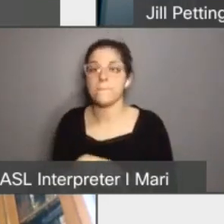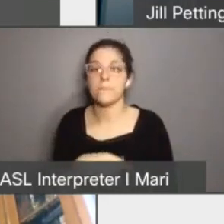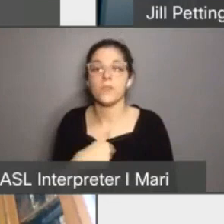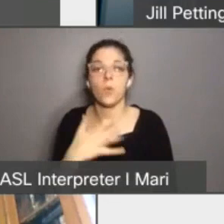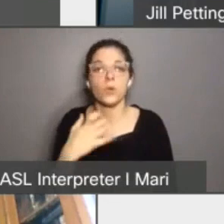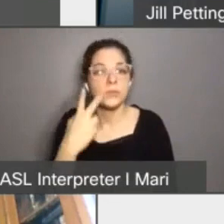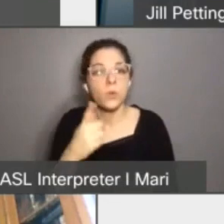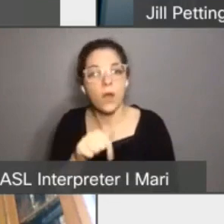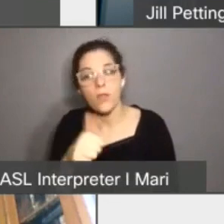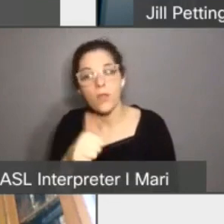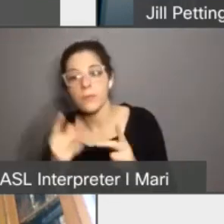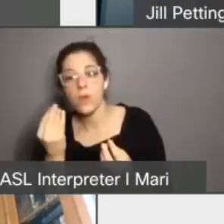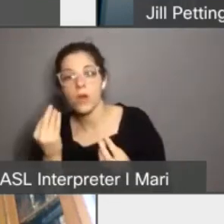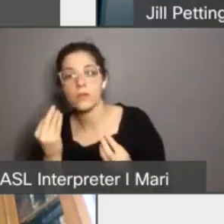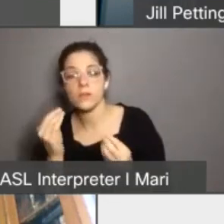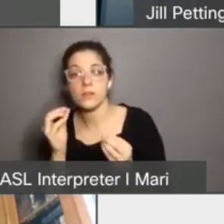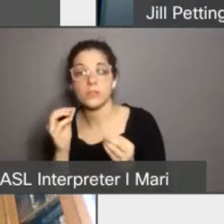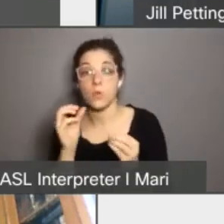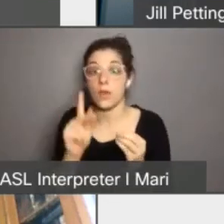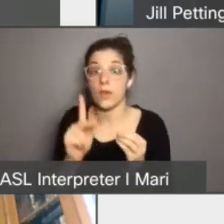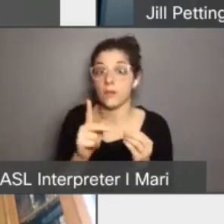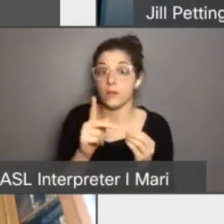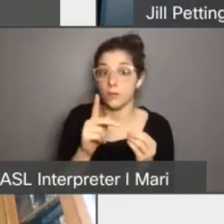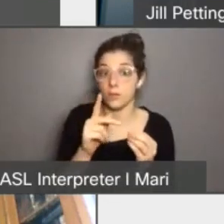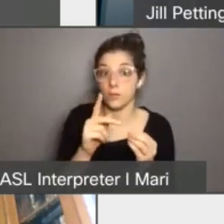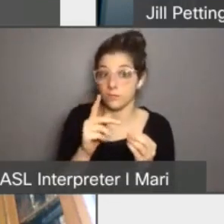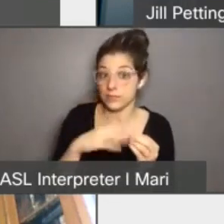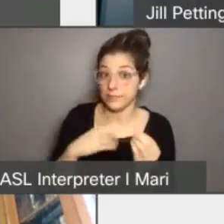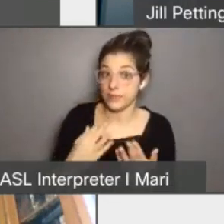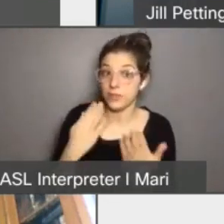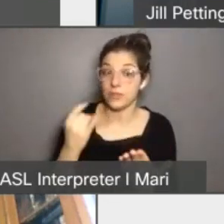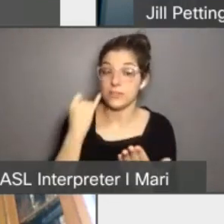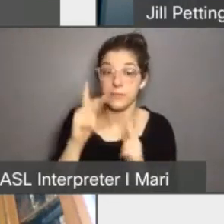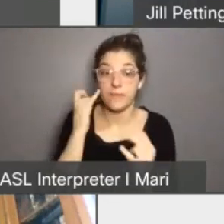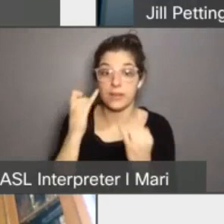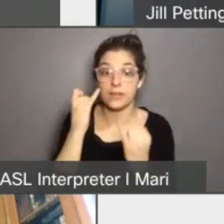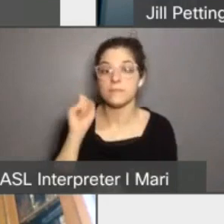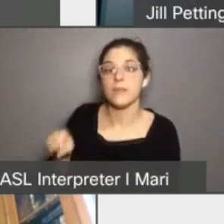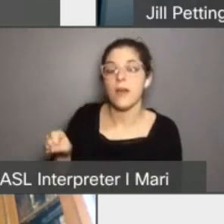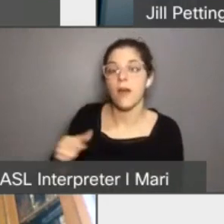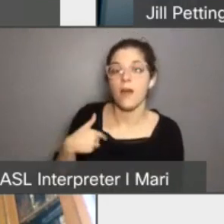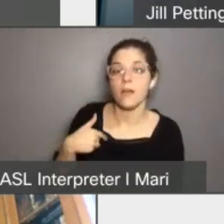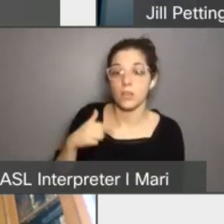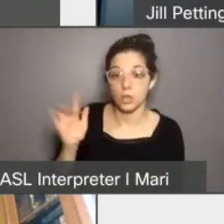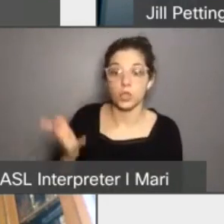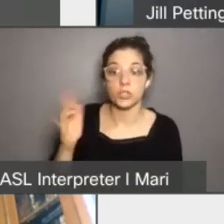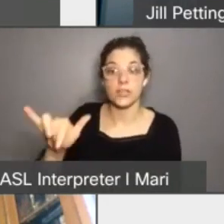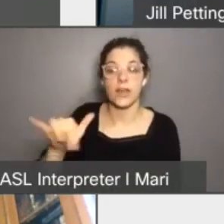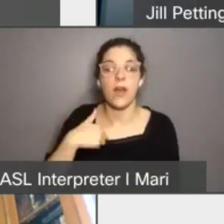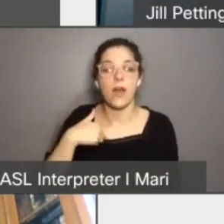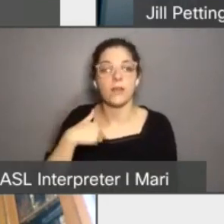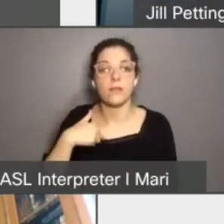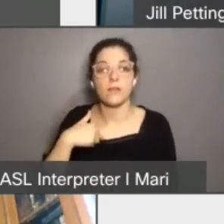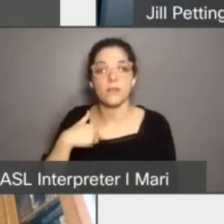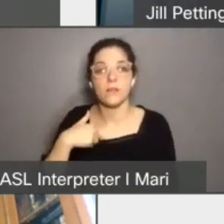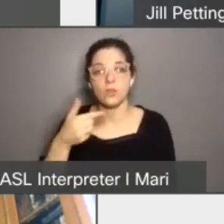see what others thought. It's okay to, I guess it's okay. You'll take suggestions if people have ideas. Yeah, actually, I encourage that, because I remember Greg, we were